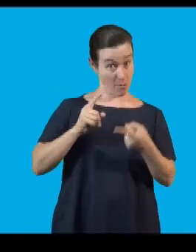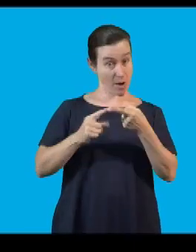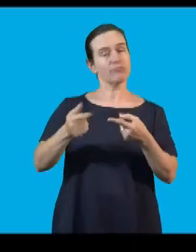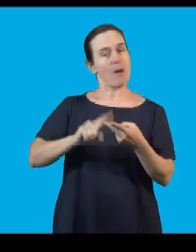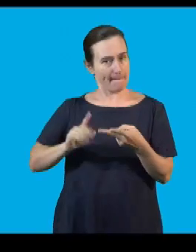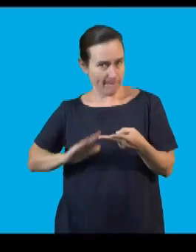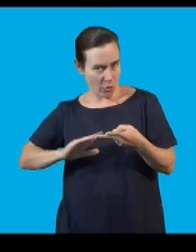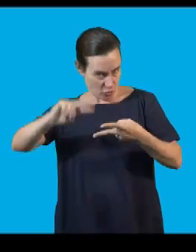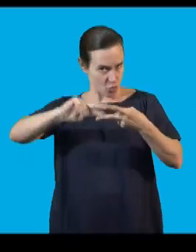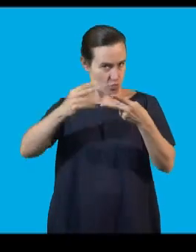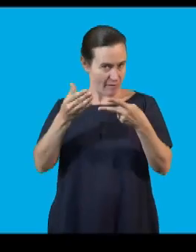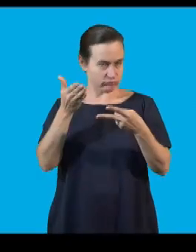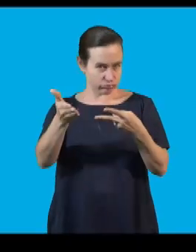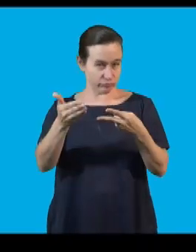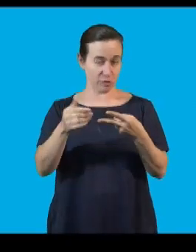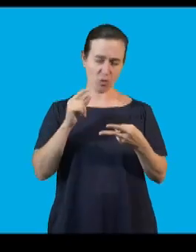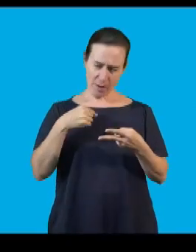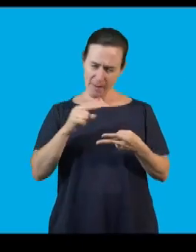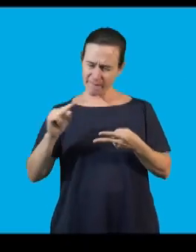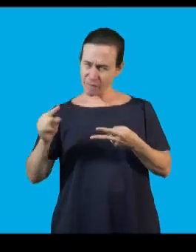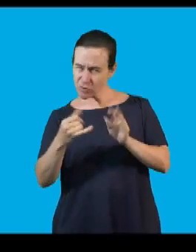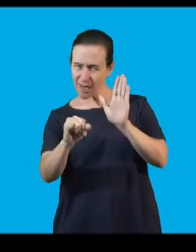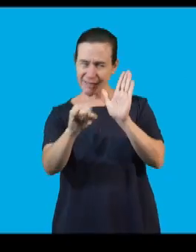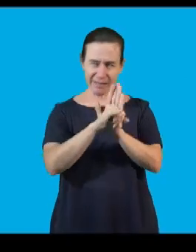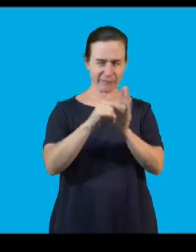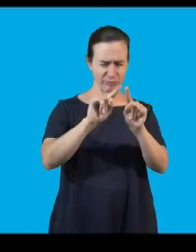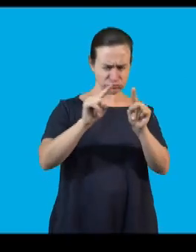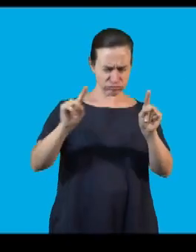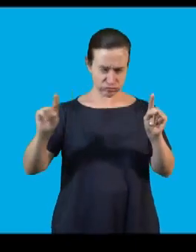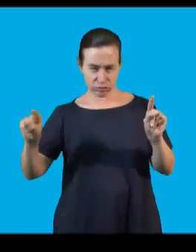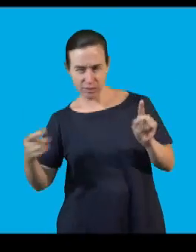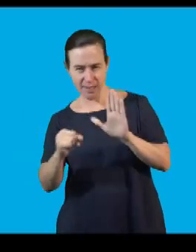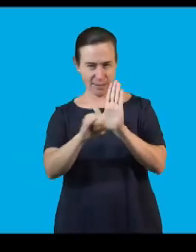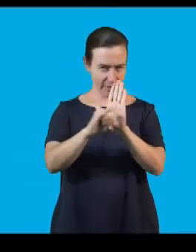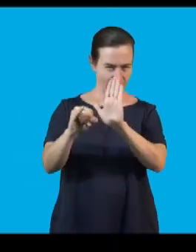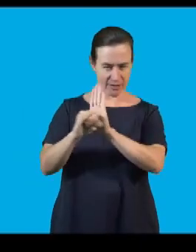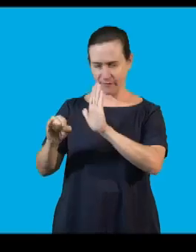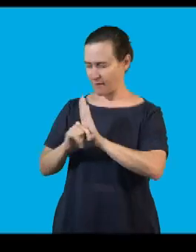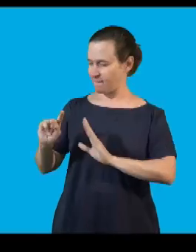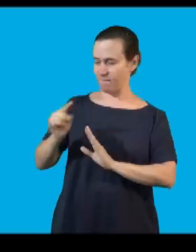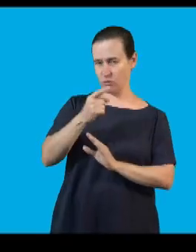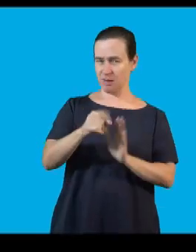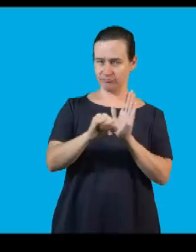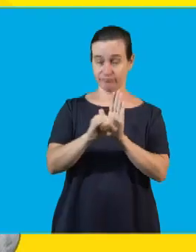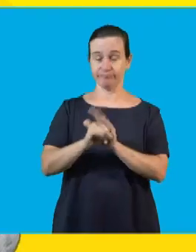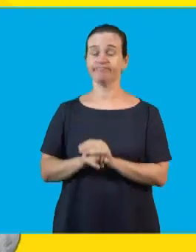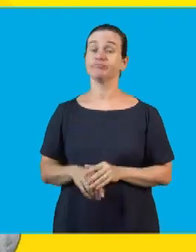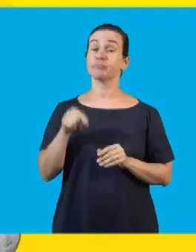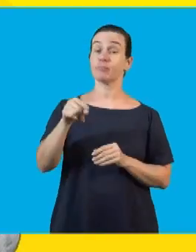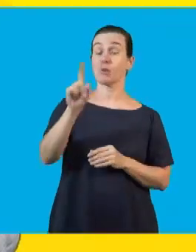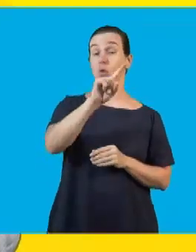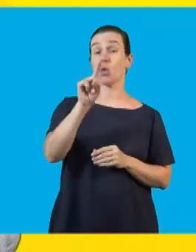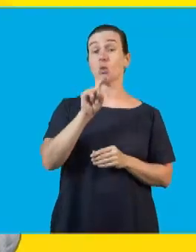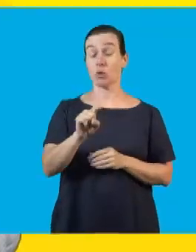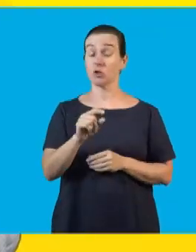analyzing in the exams or in a test setting, please make sure you look at these features, all right? So remember, we were posed a